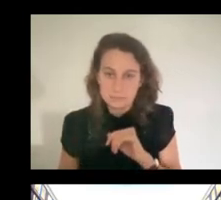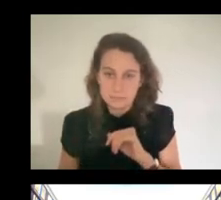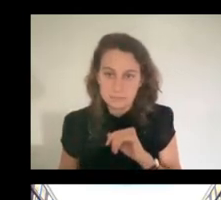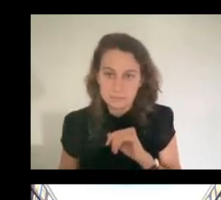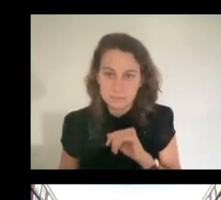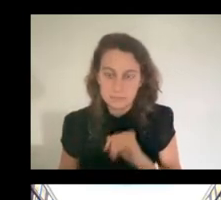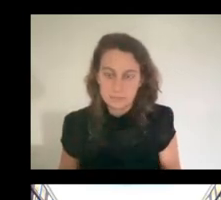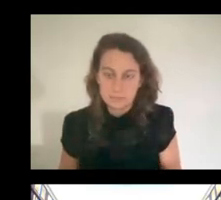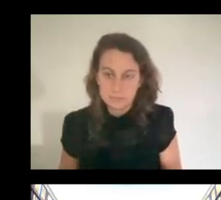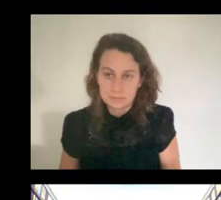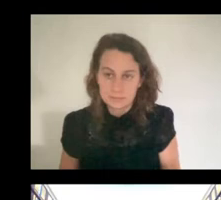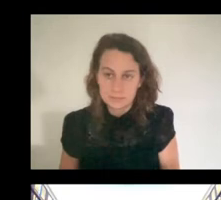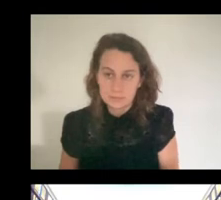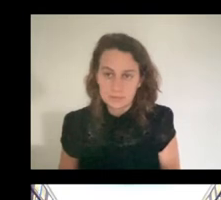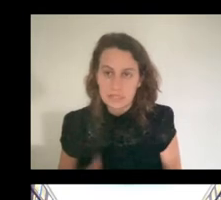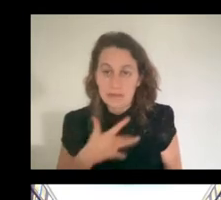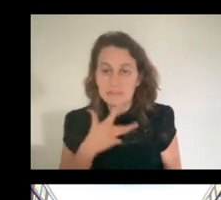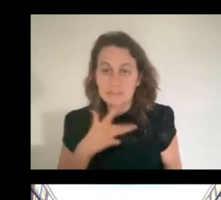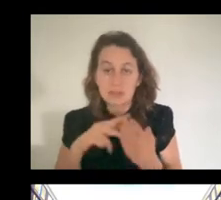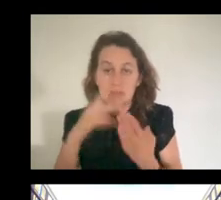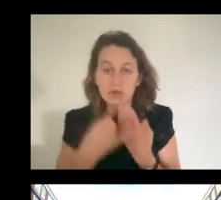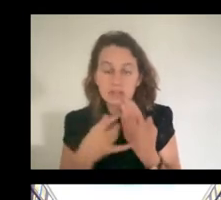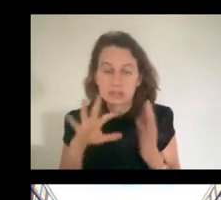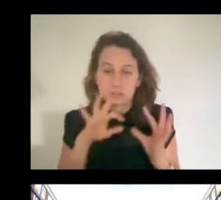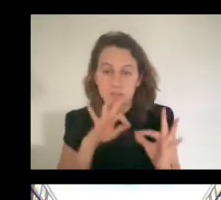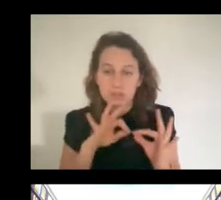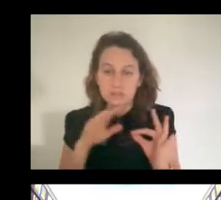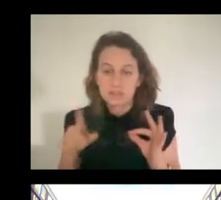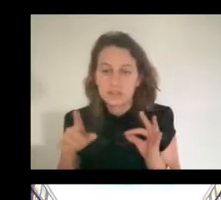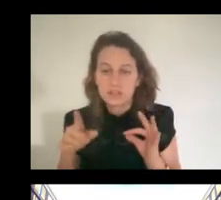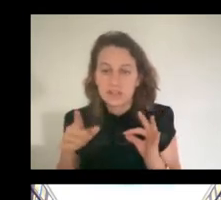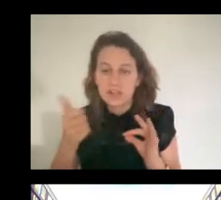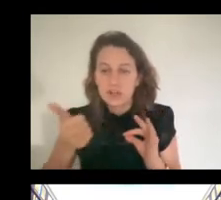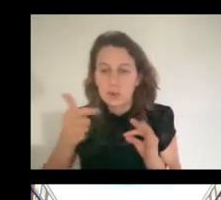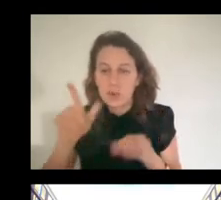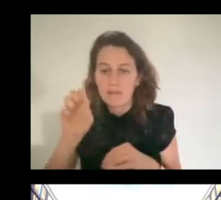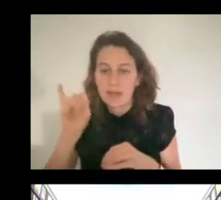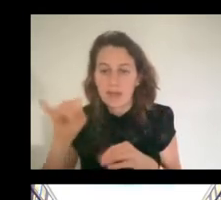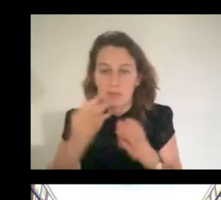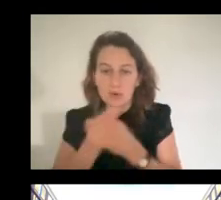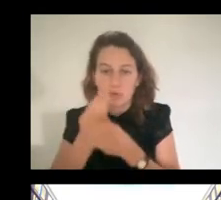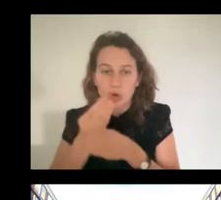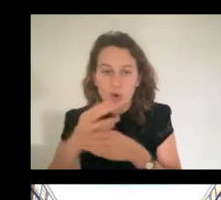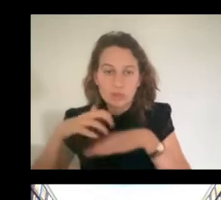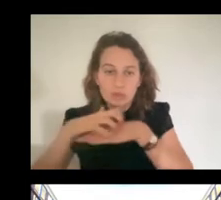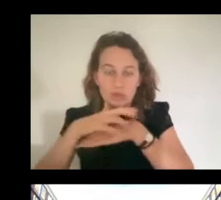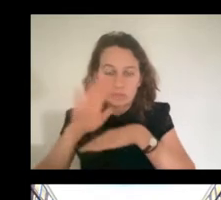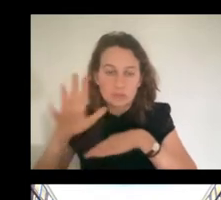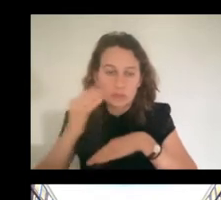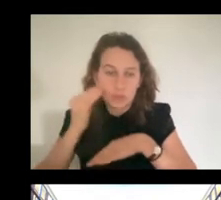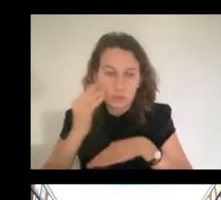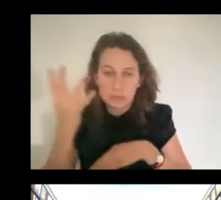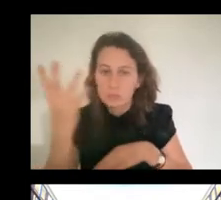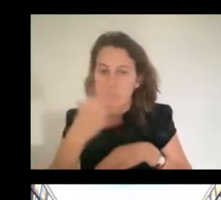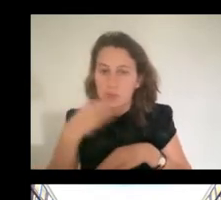I feel like this project was so perfect because, Lei, you were growing grapevines in your home, and so you could capture these